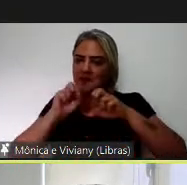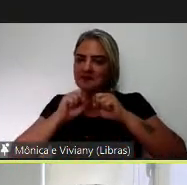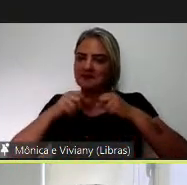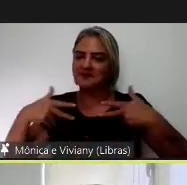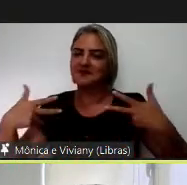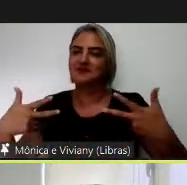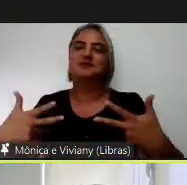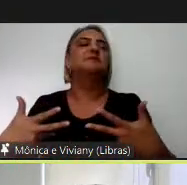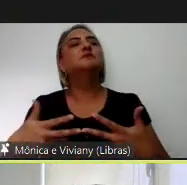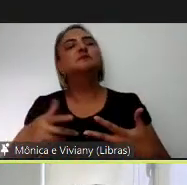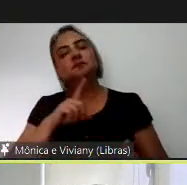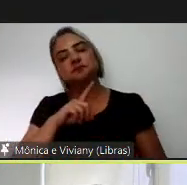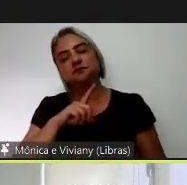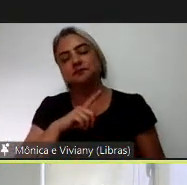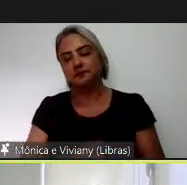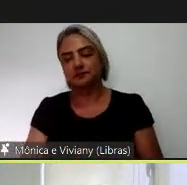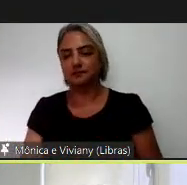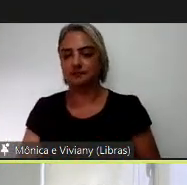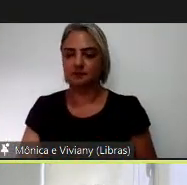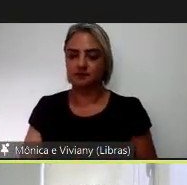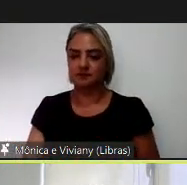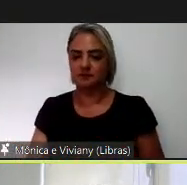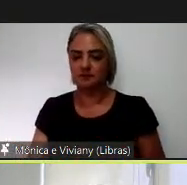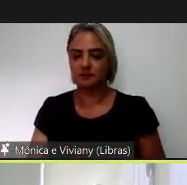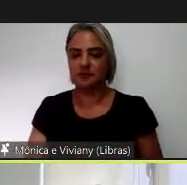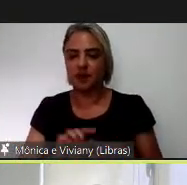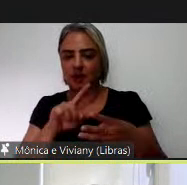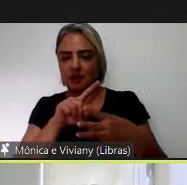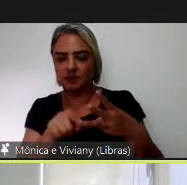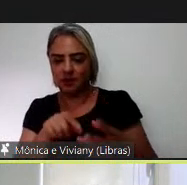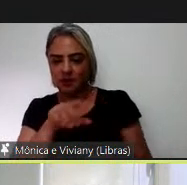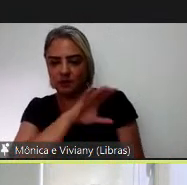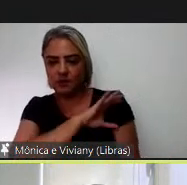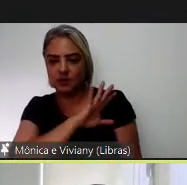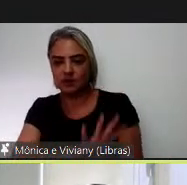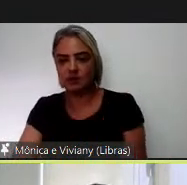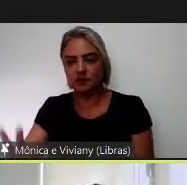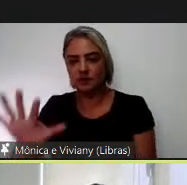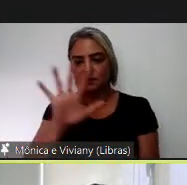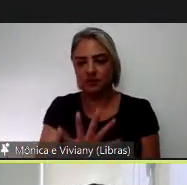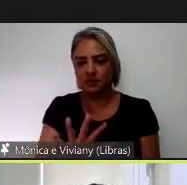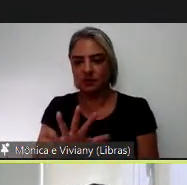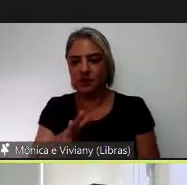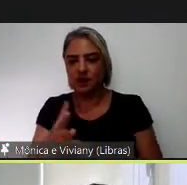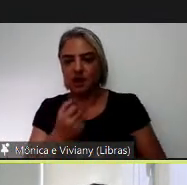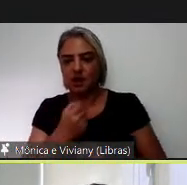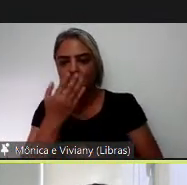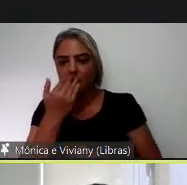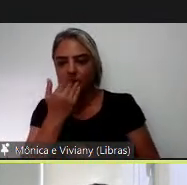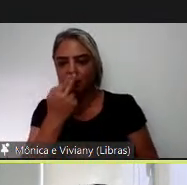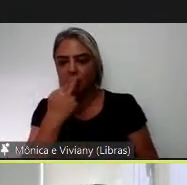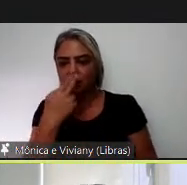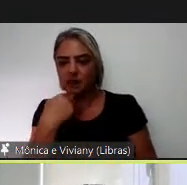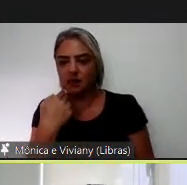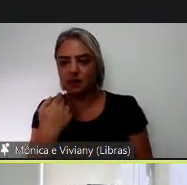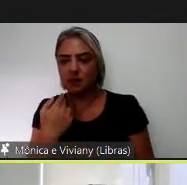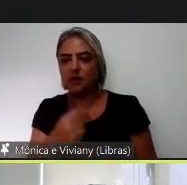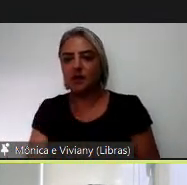health care department that have 3 general